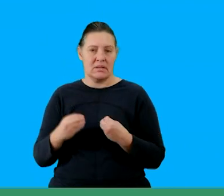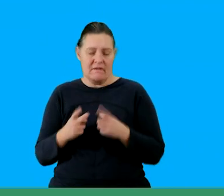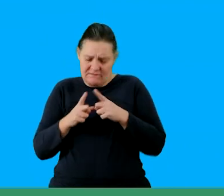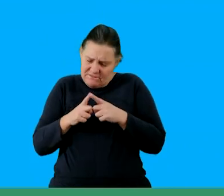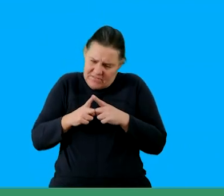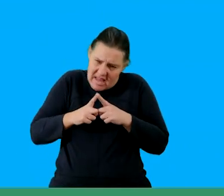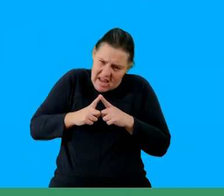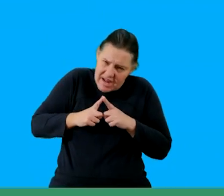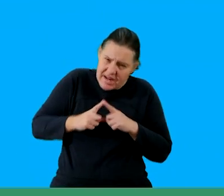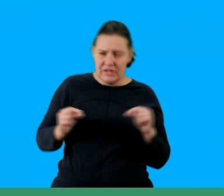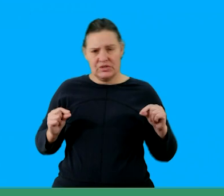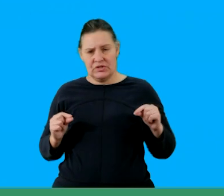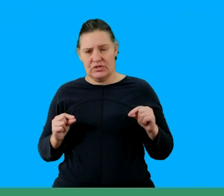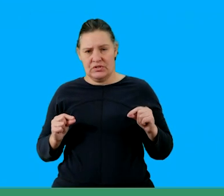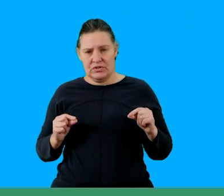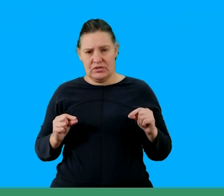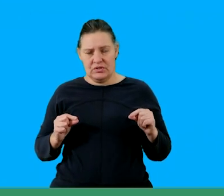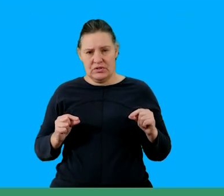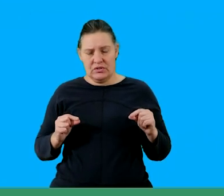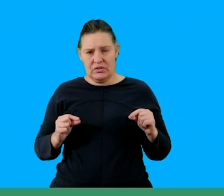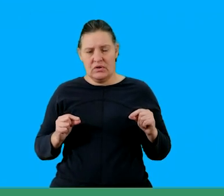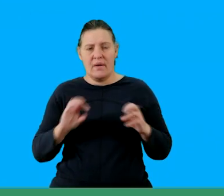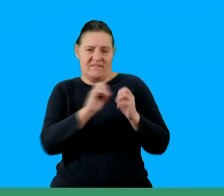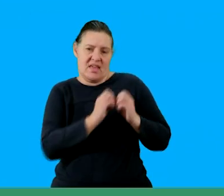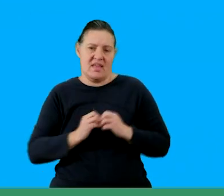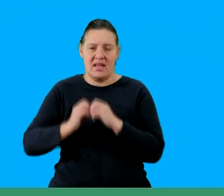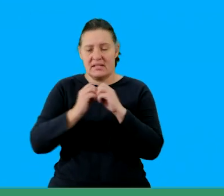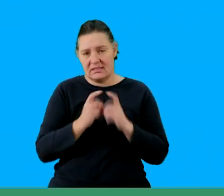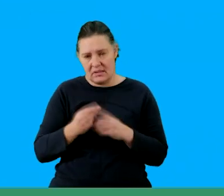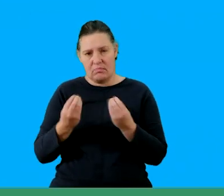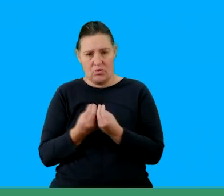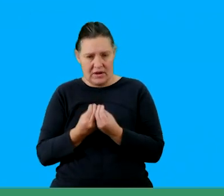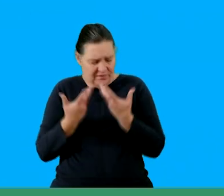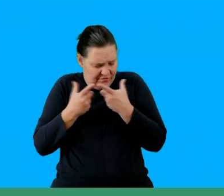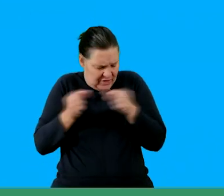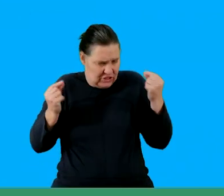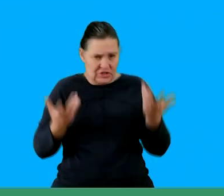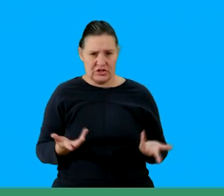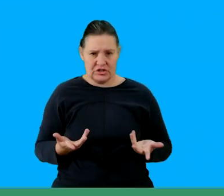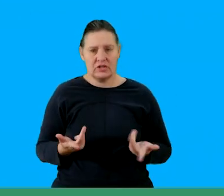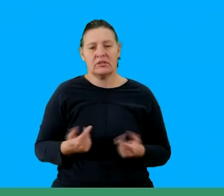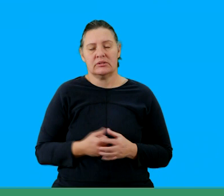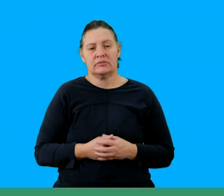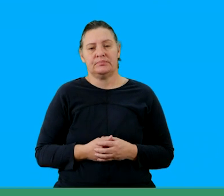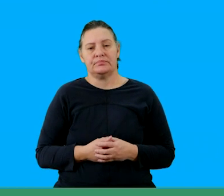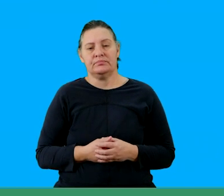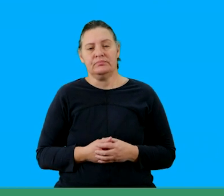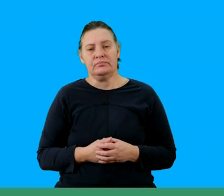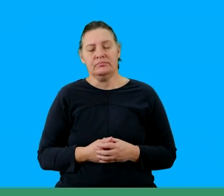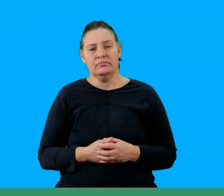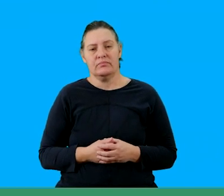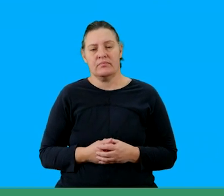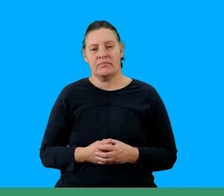business is done. The business is done making the product. So the business is